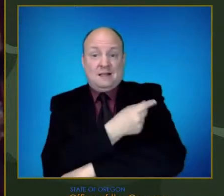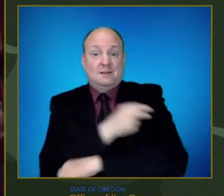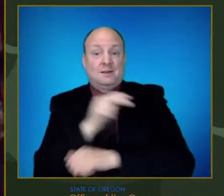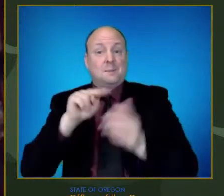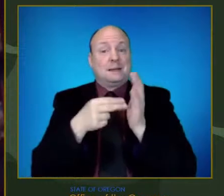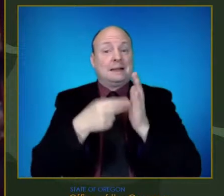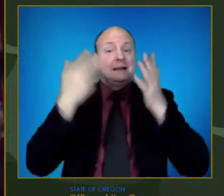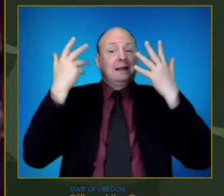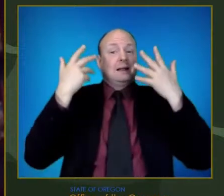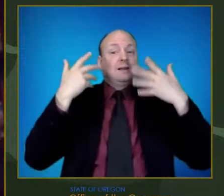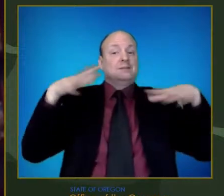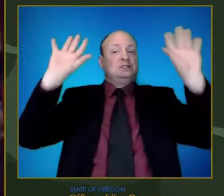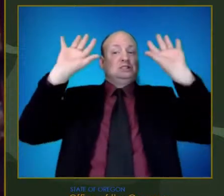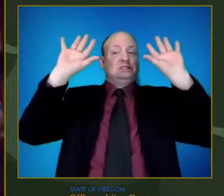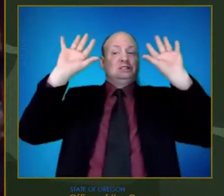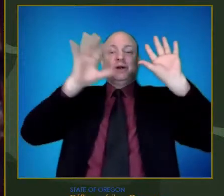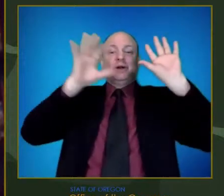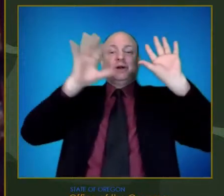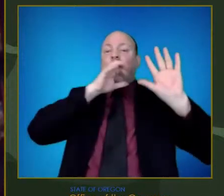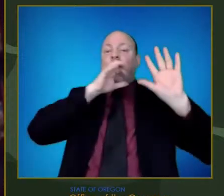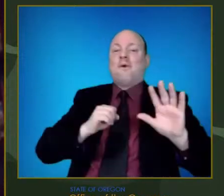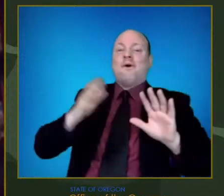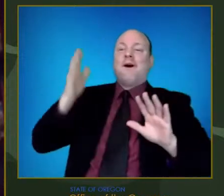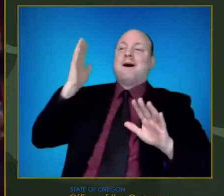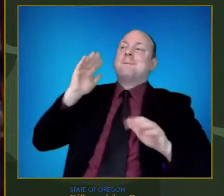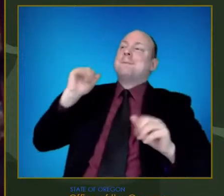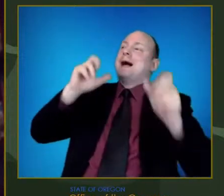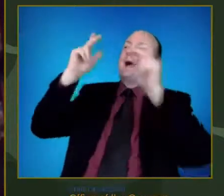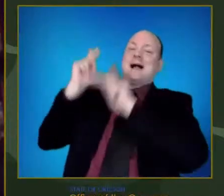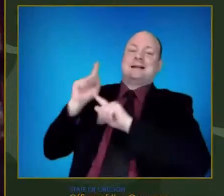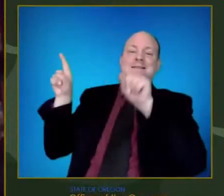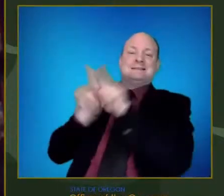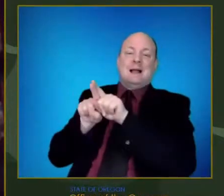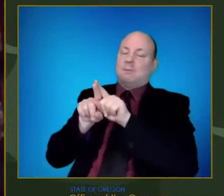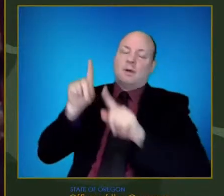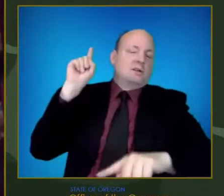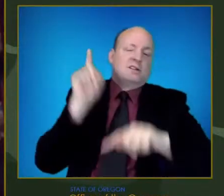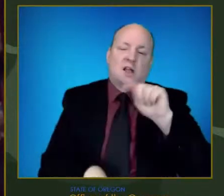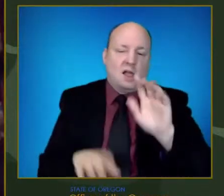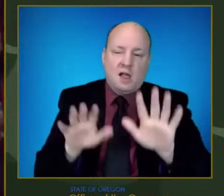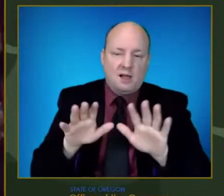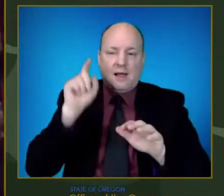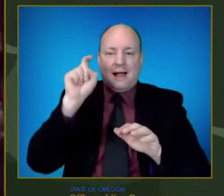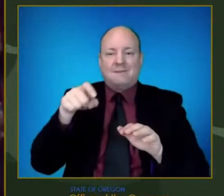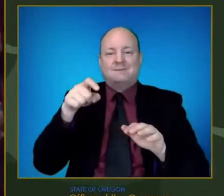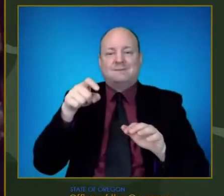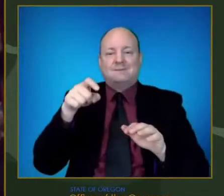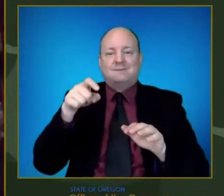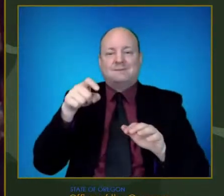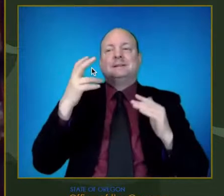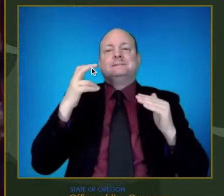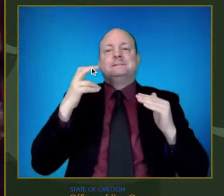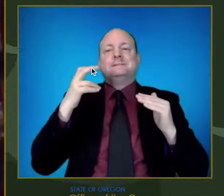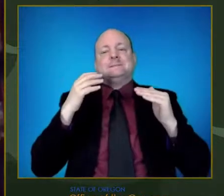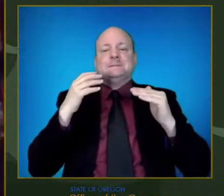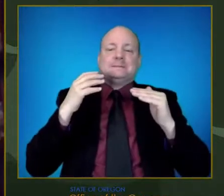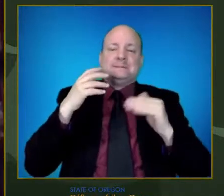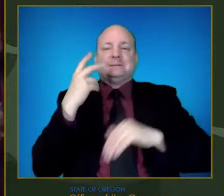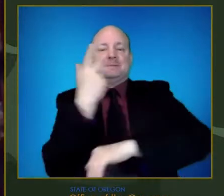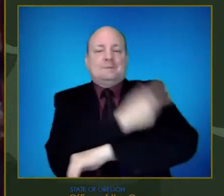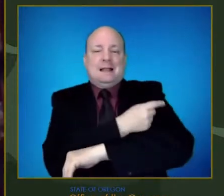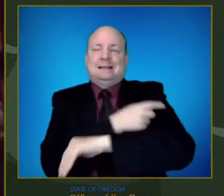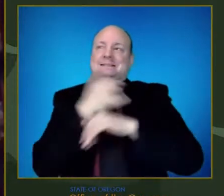life just yet. Until we see enough Oregonians vaccinated to stop the spread, we must continue with these protective measures.